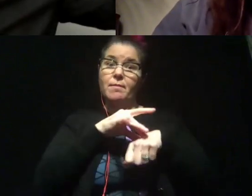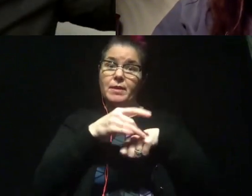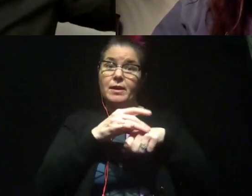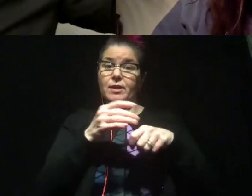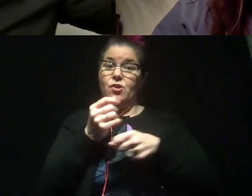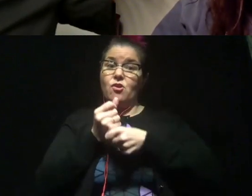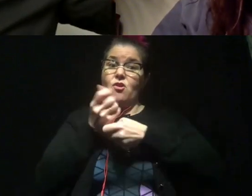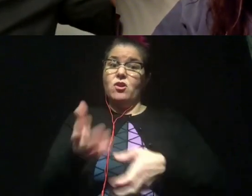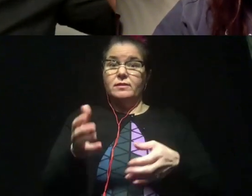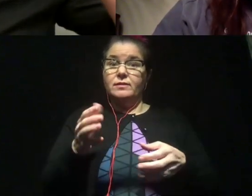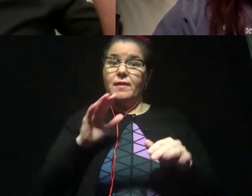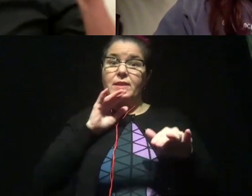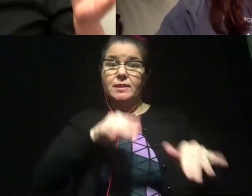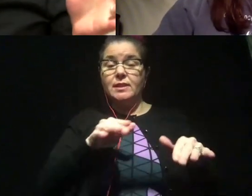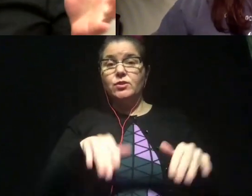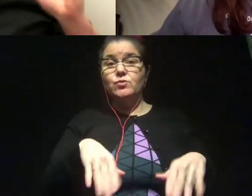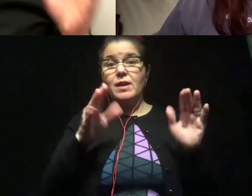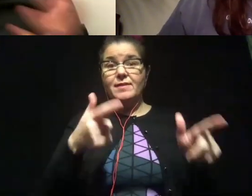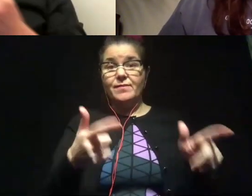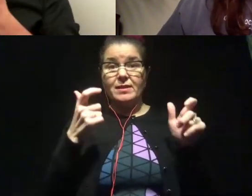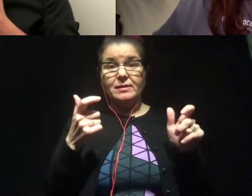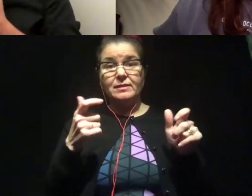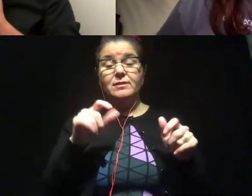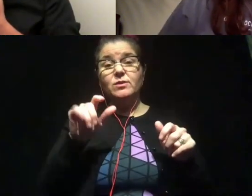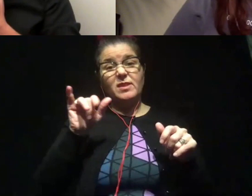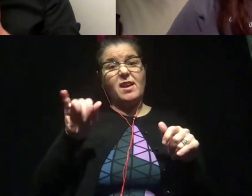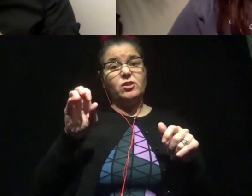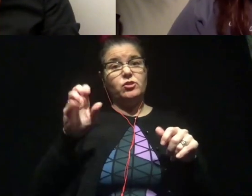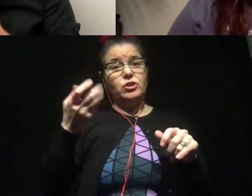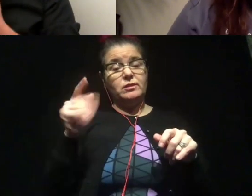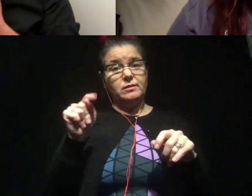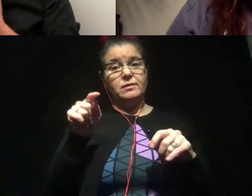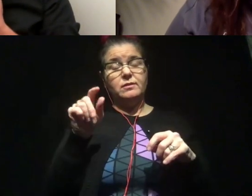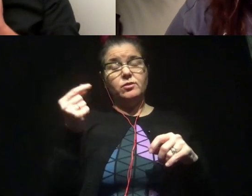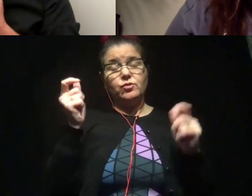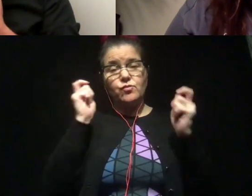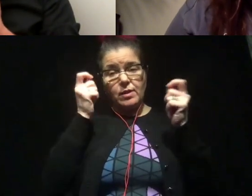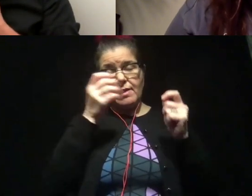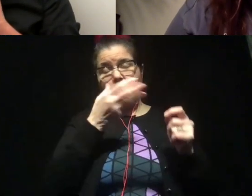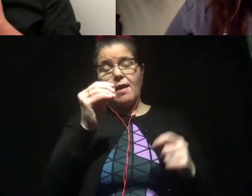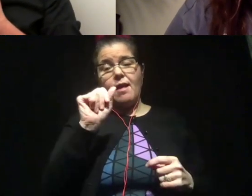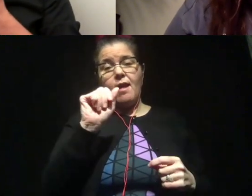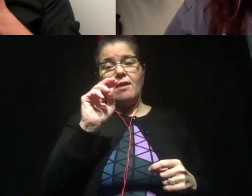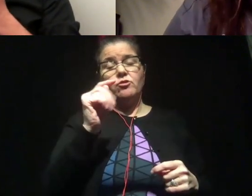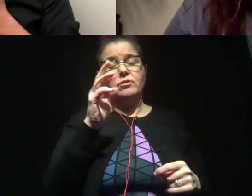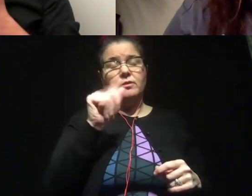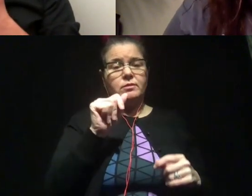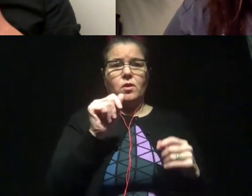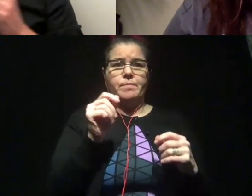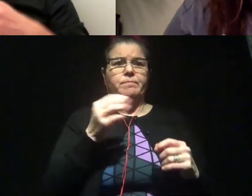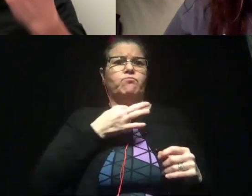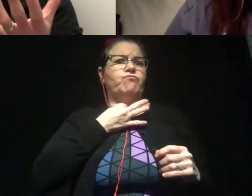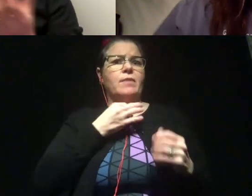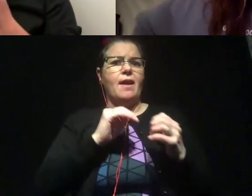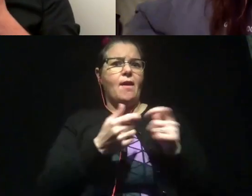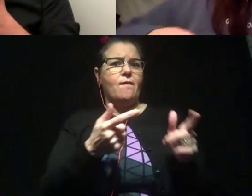causing seas to rise the fastest are the ice sheets, Greenland and Antarctica. So people really want to know how fast that's melting and